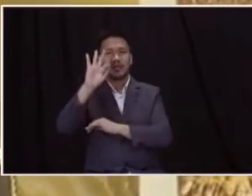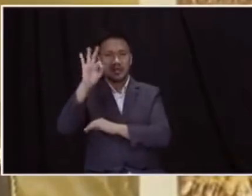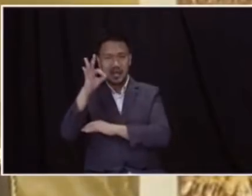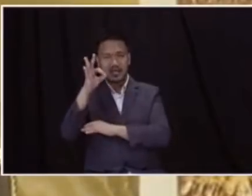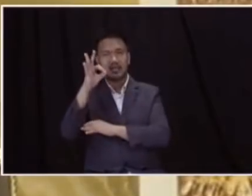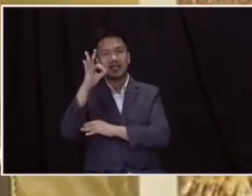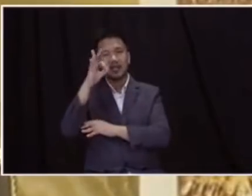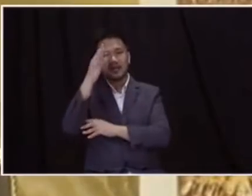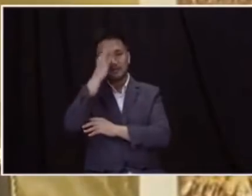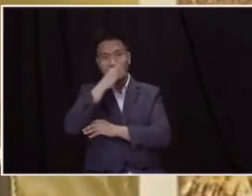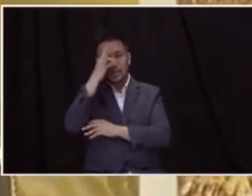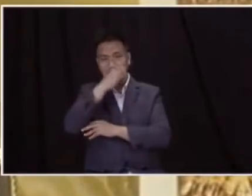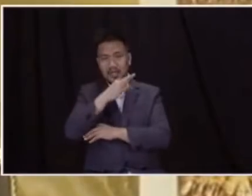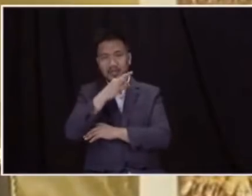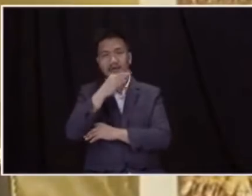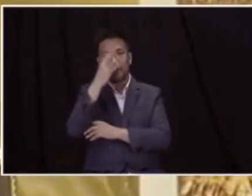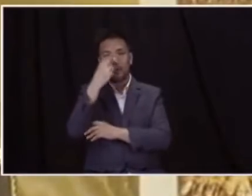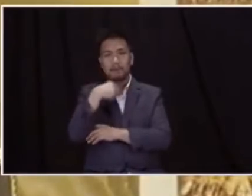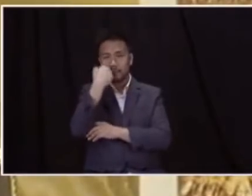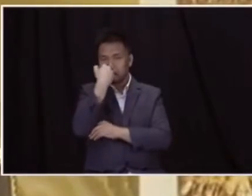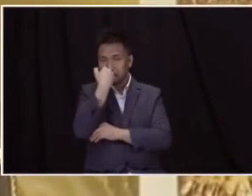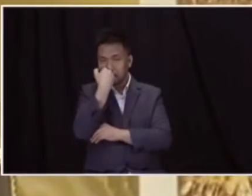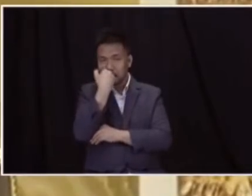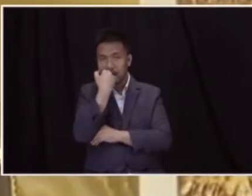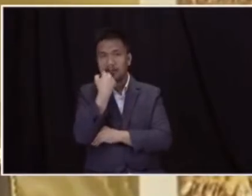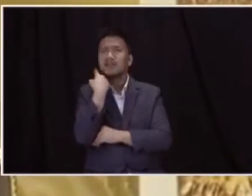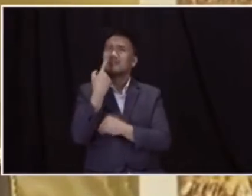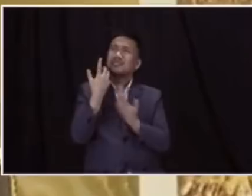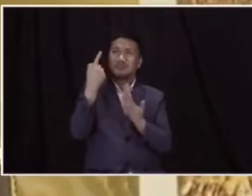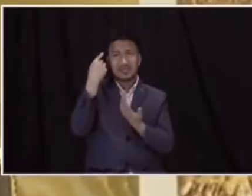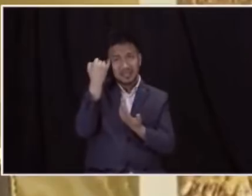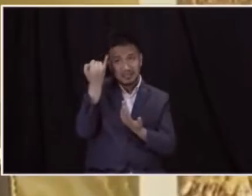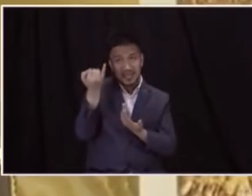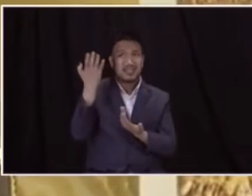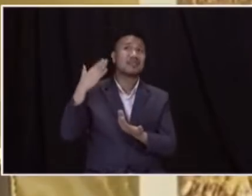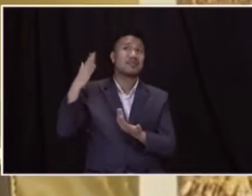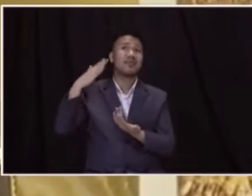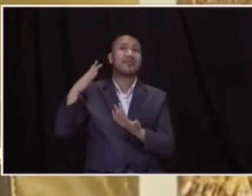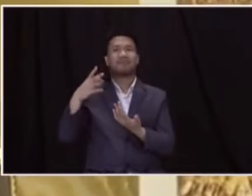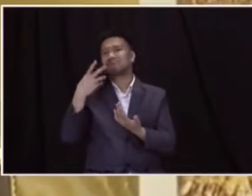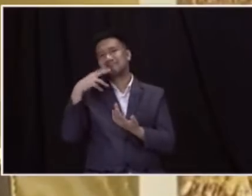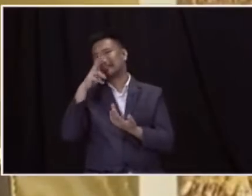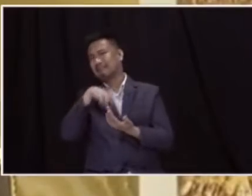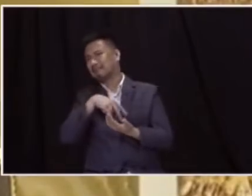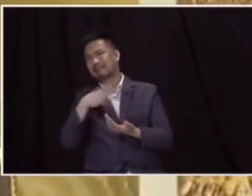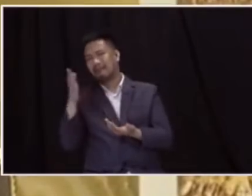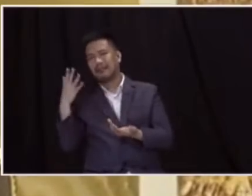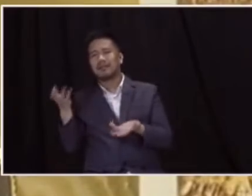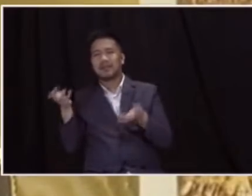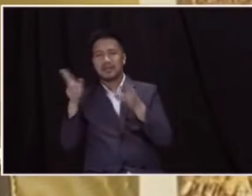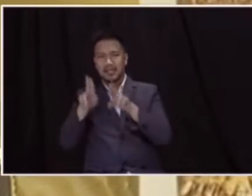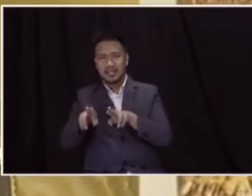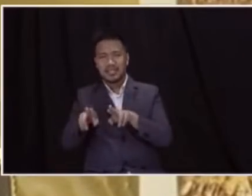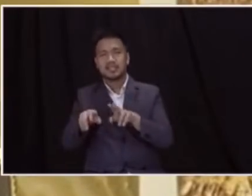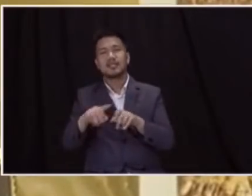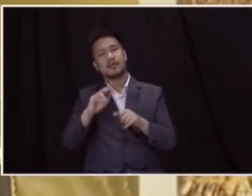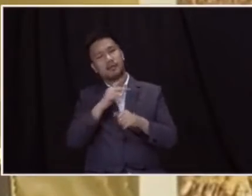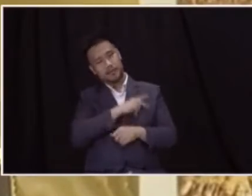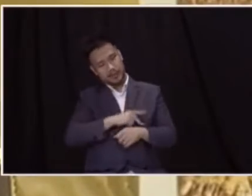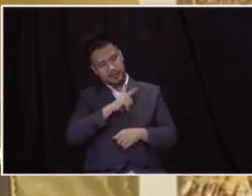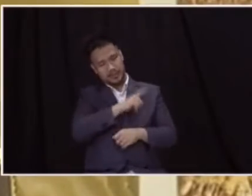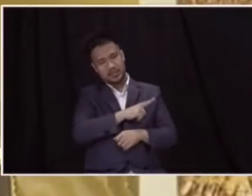cardinal. Who would have thought? We all did not see it coming.